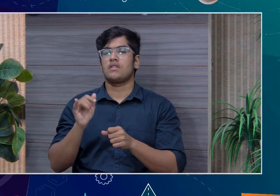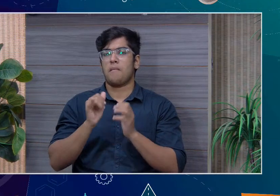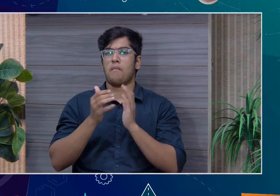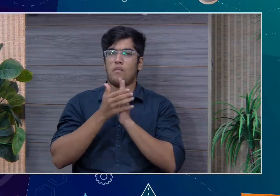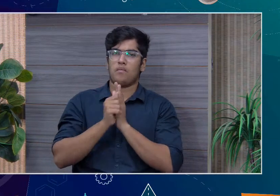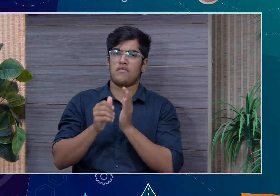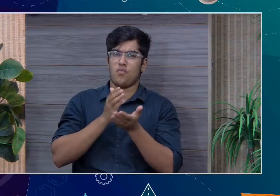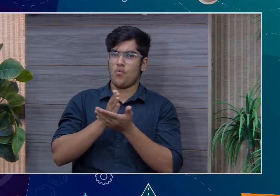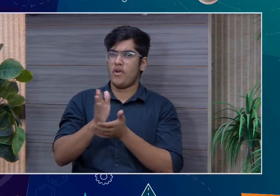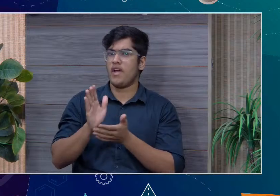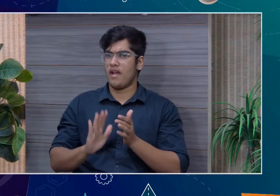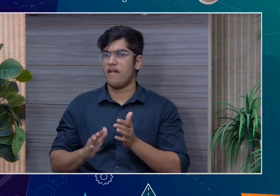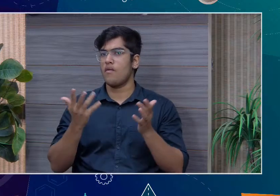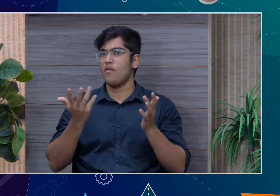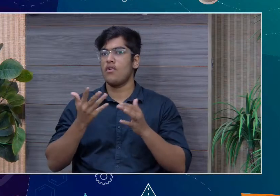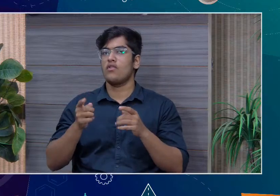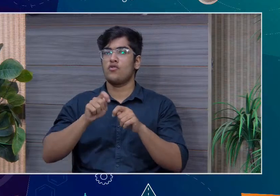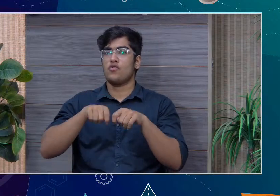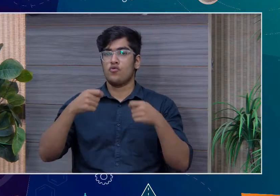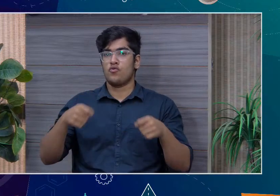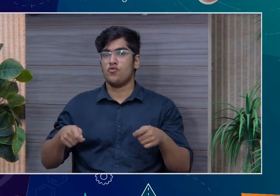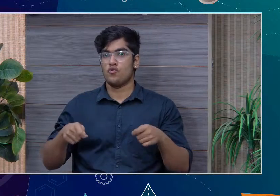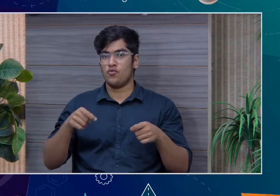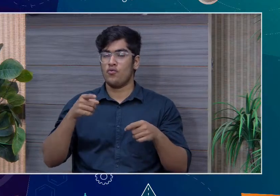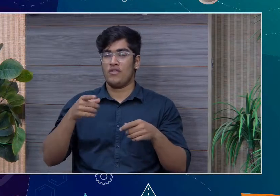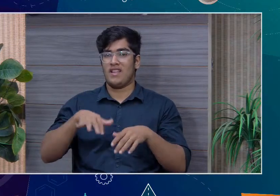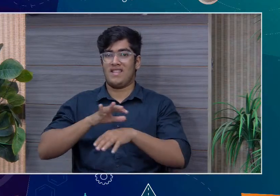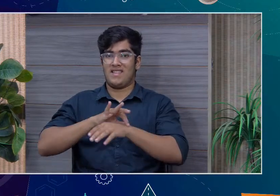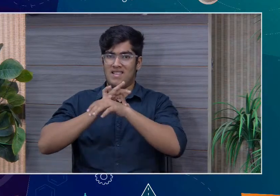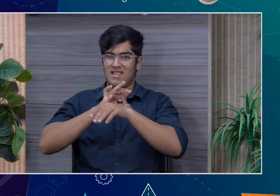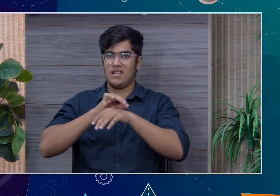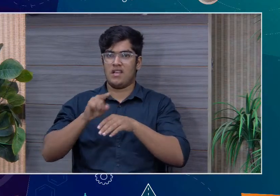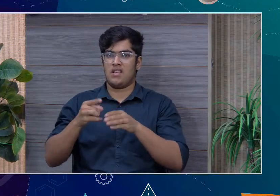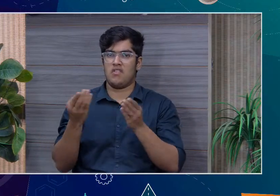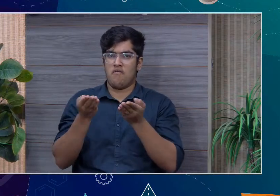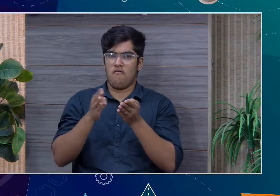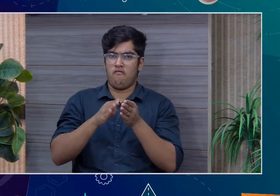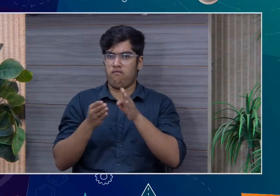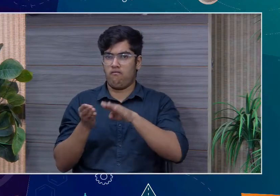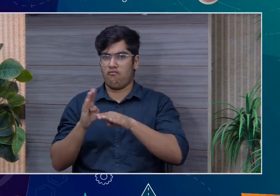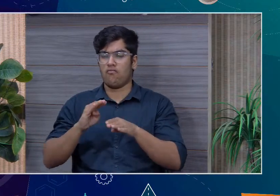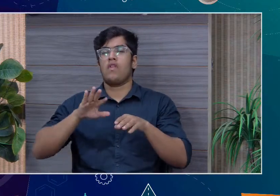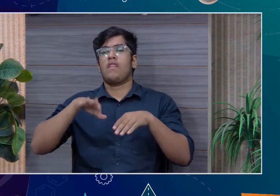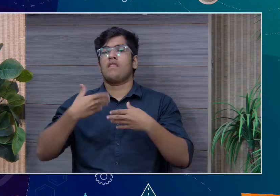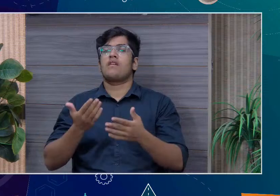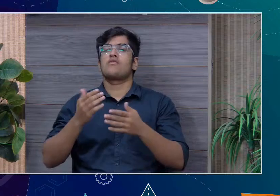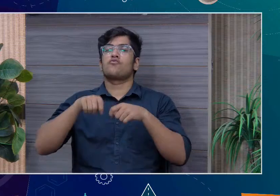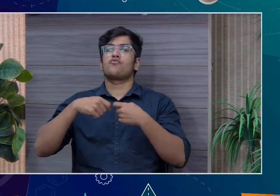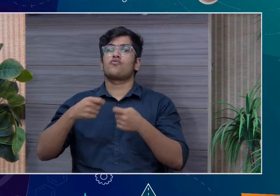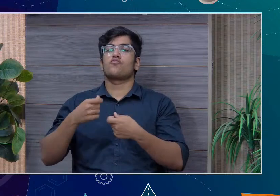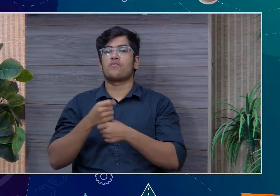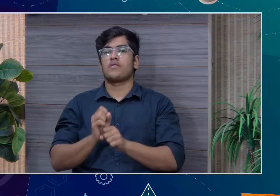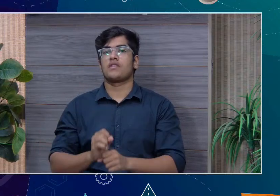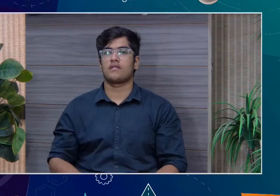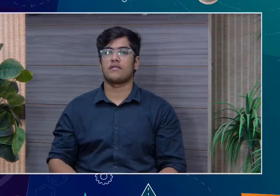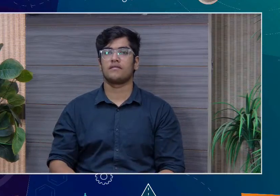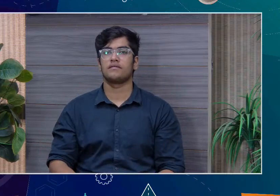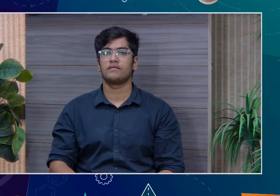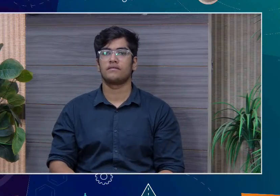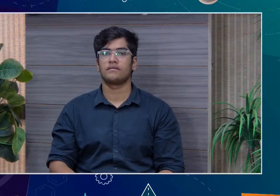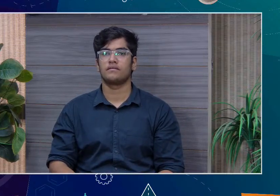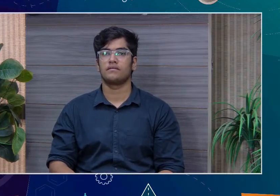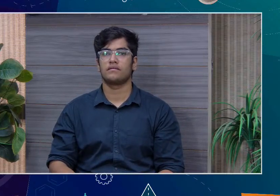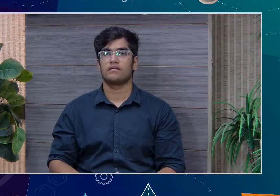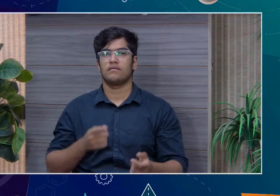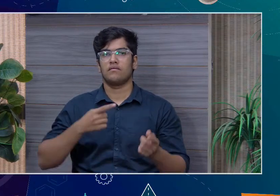also, we can say, wherein the leather is folded and it is transformed into the shape of a shoe. Okay. So here we can